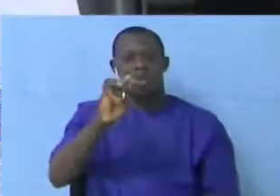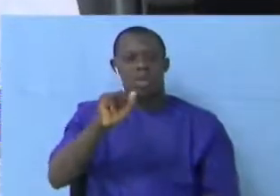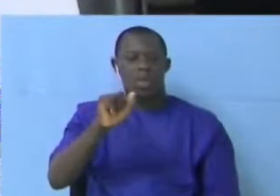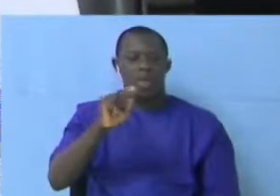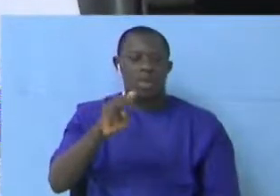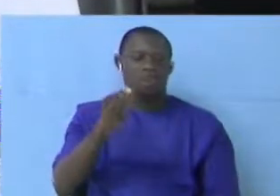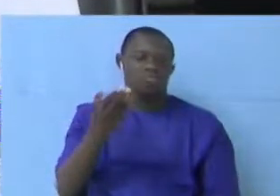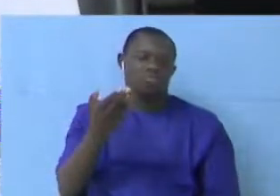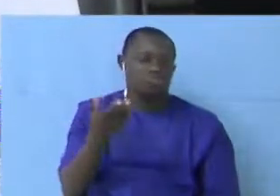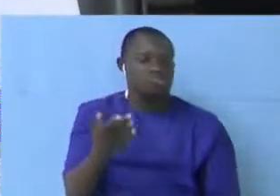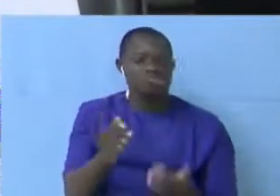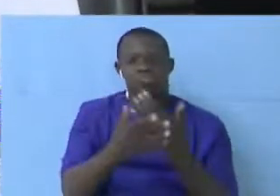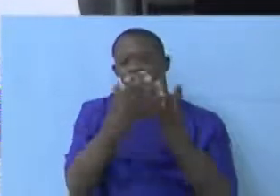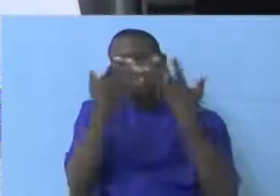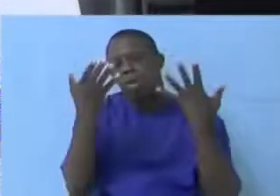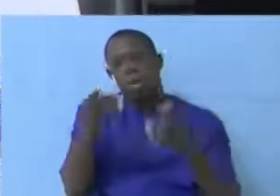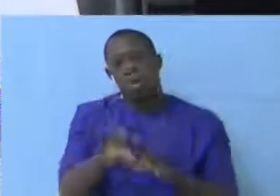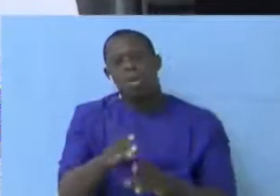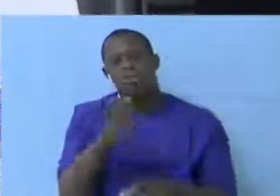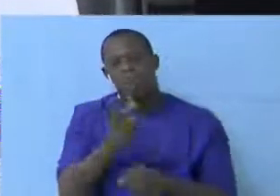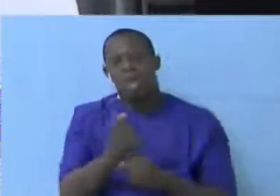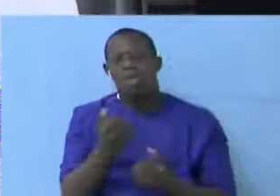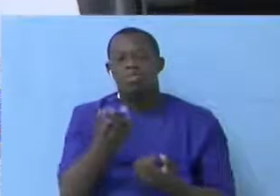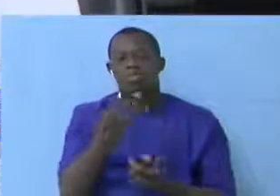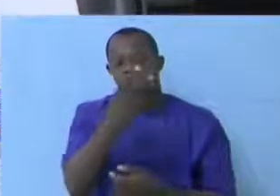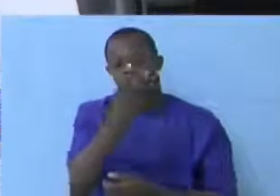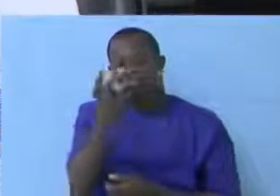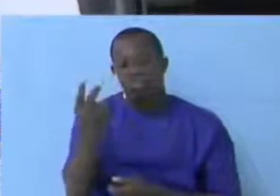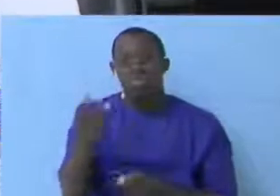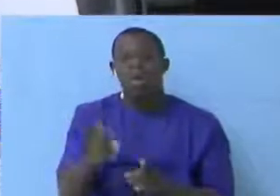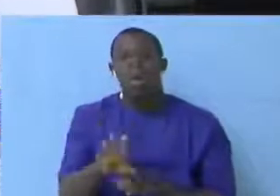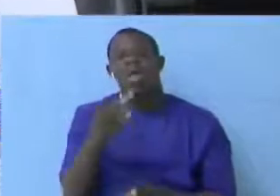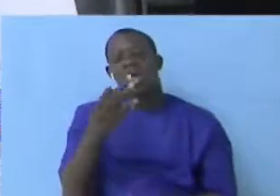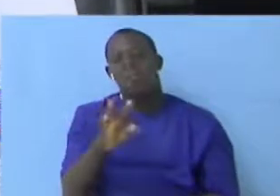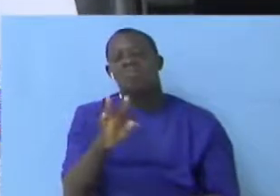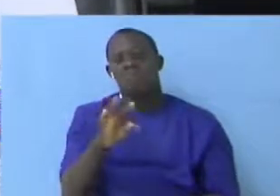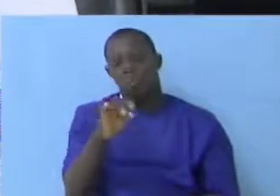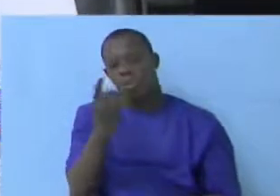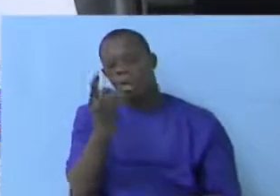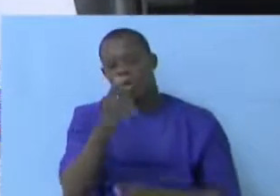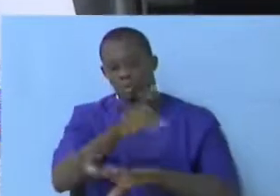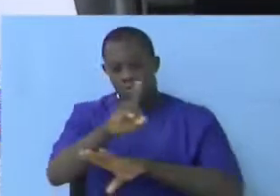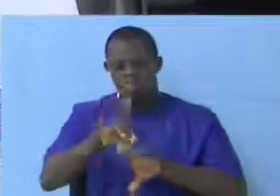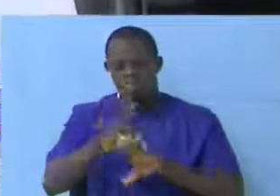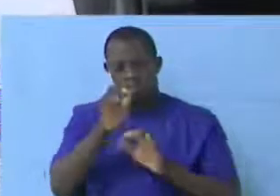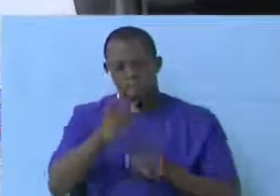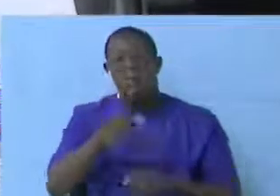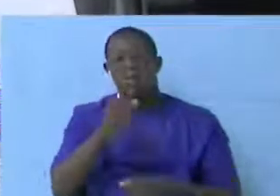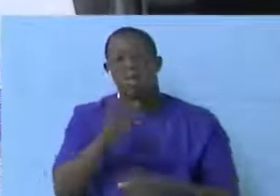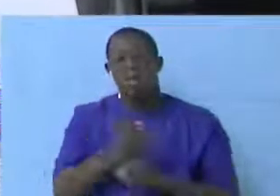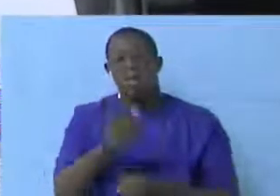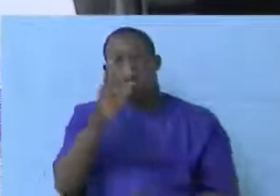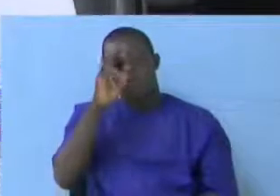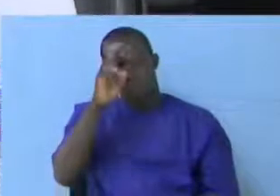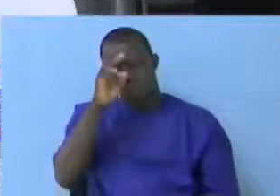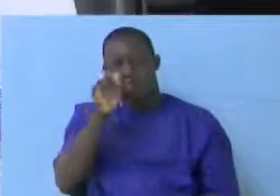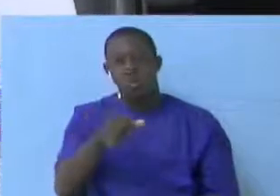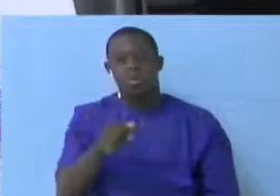Usman, the place is too much for you to be doubtful. If it was one place, it could be doubtful. 3, 4.